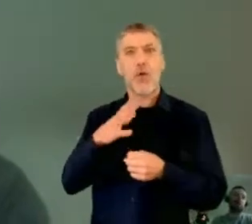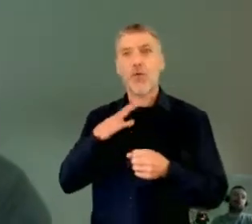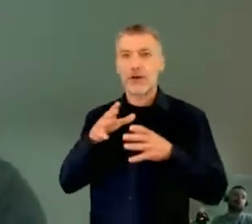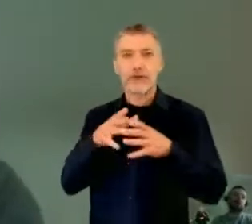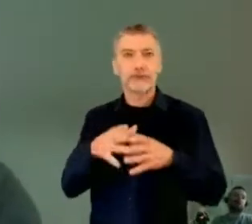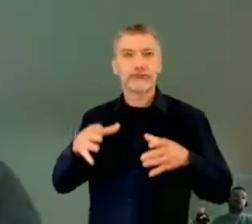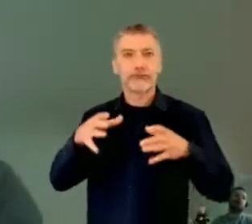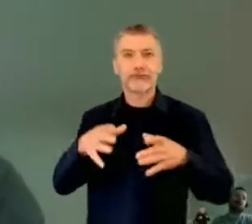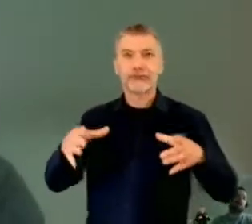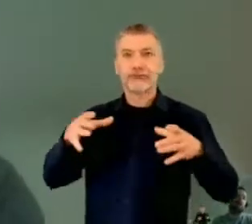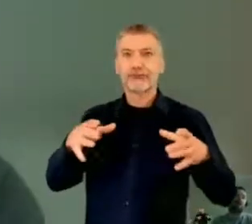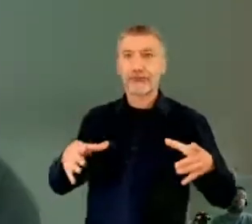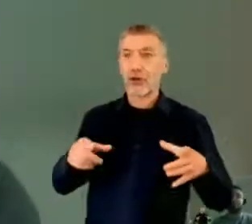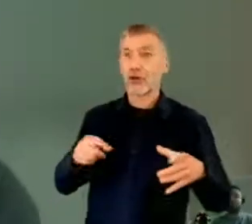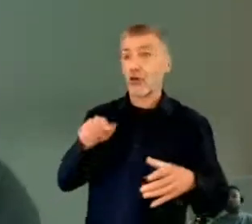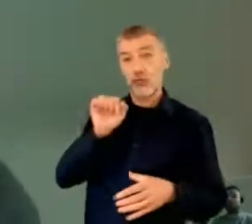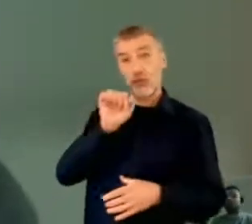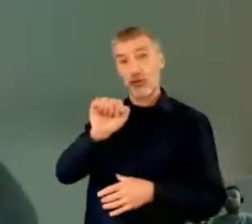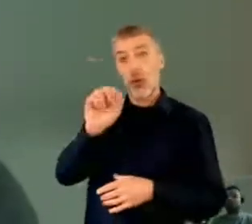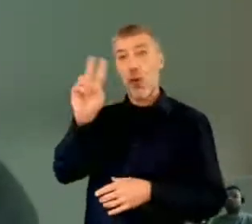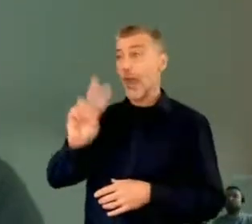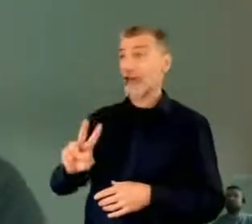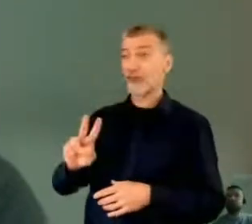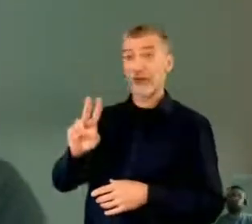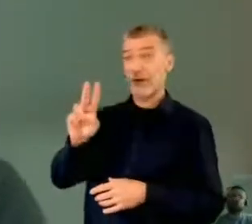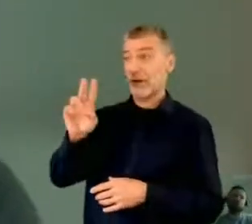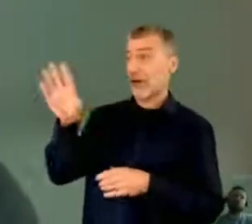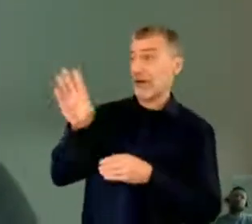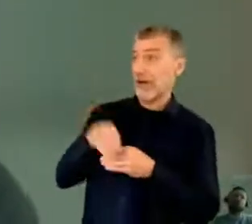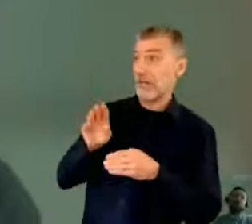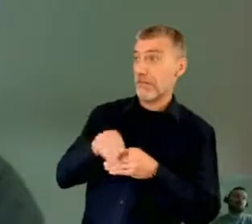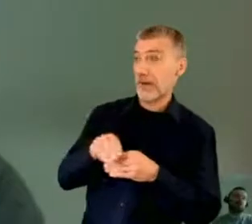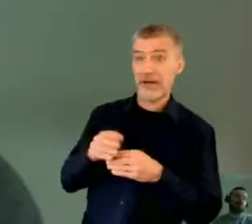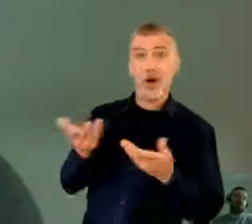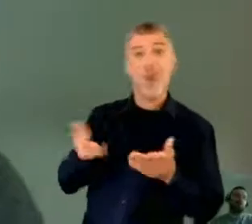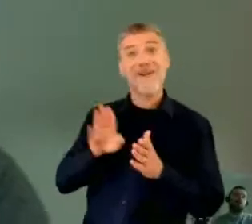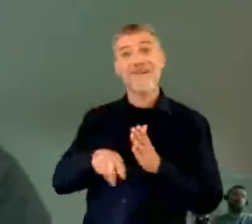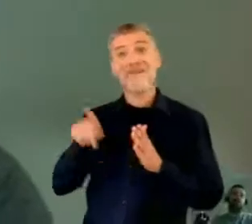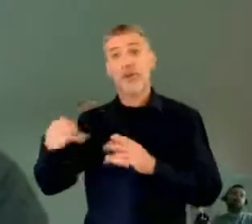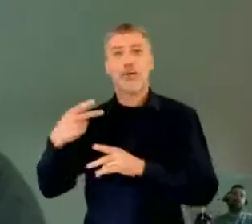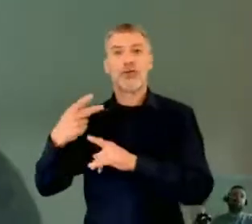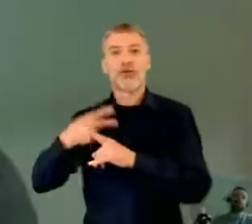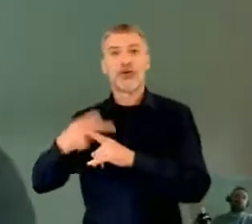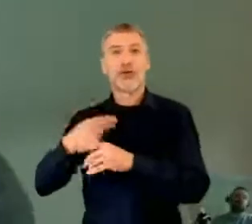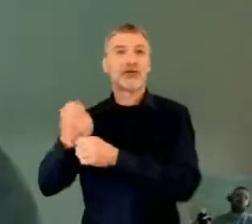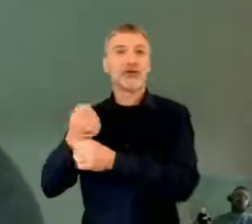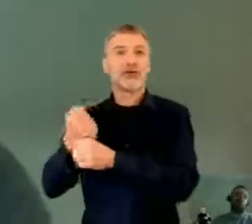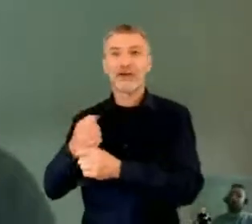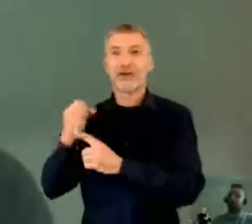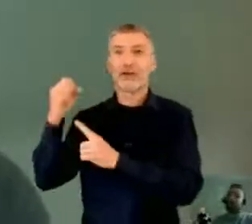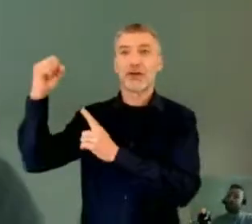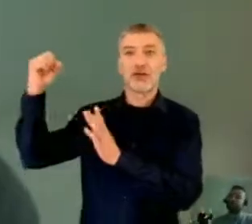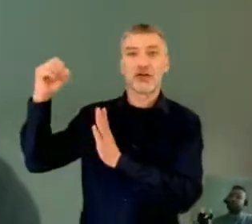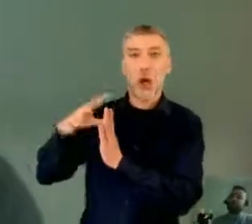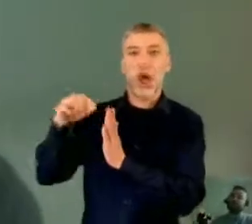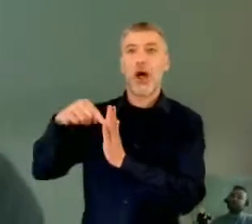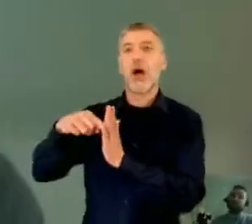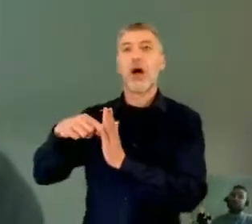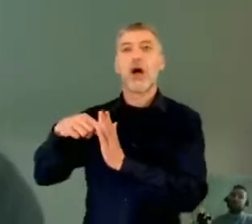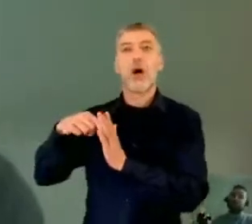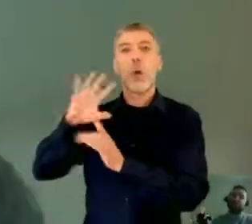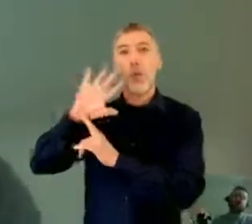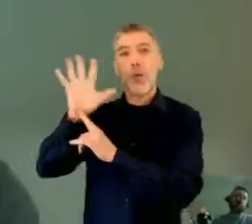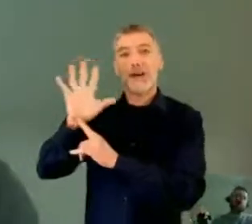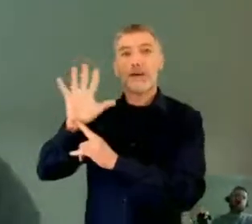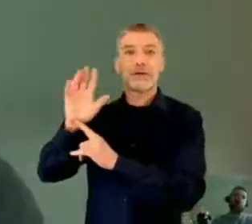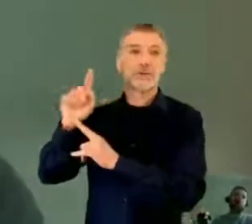for electricity use is getting met by renewable forms of generation, so solar or wind turbines. But one of the big challenges at the moment